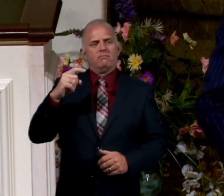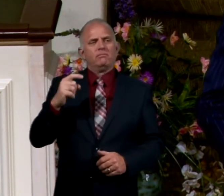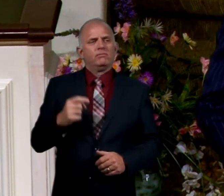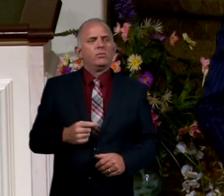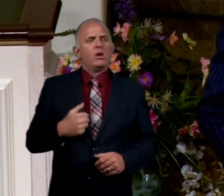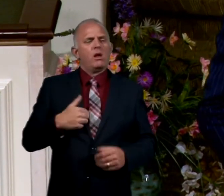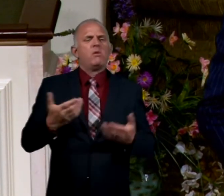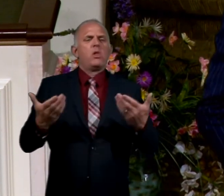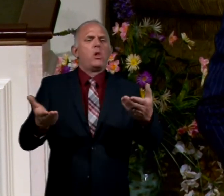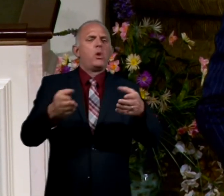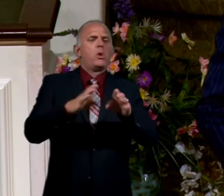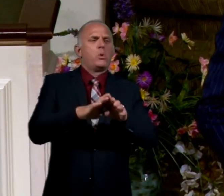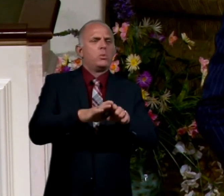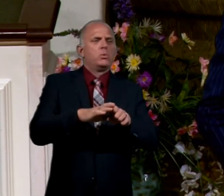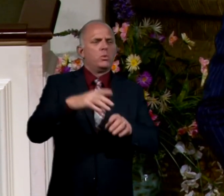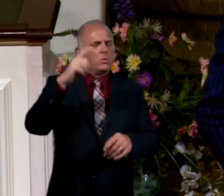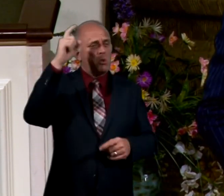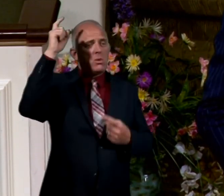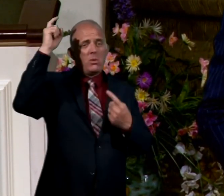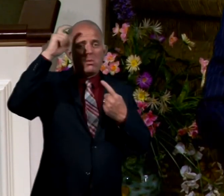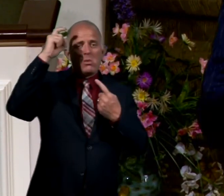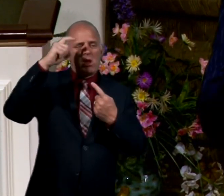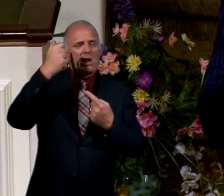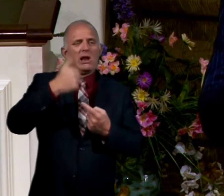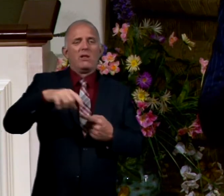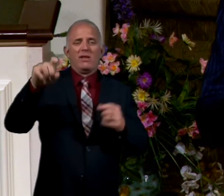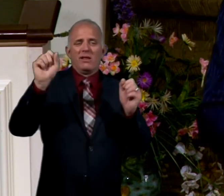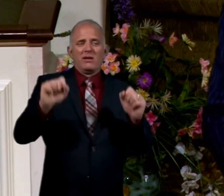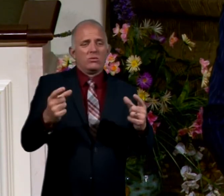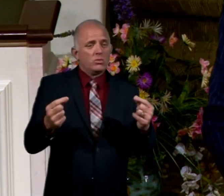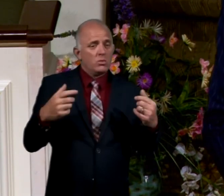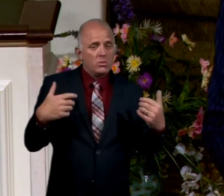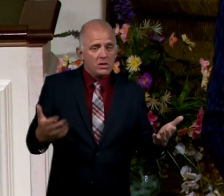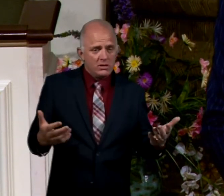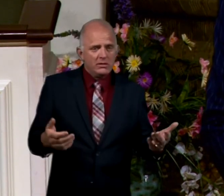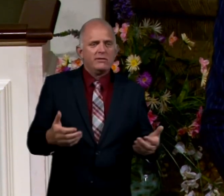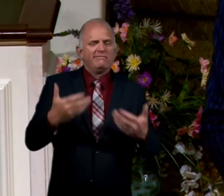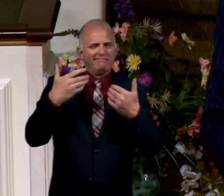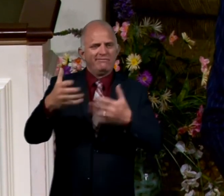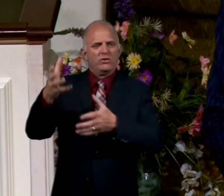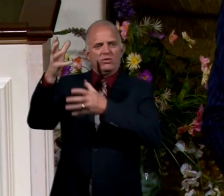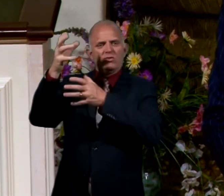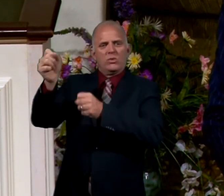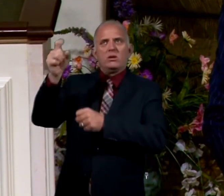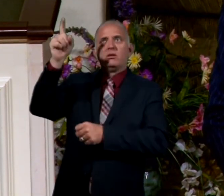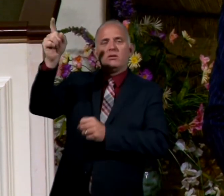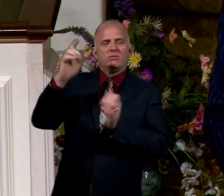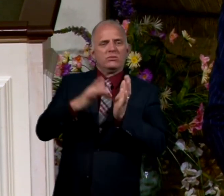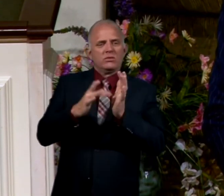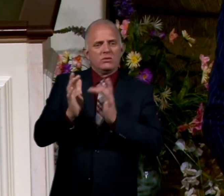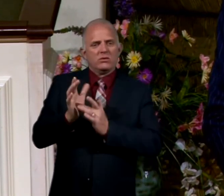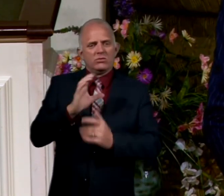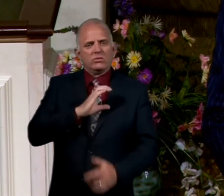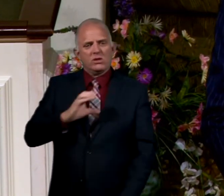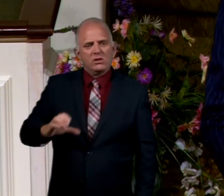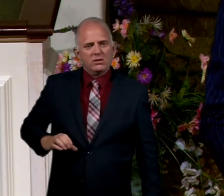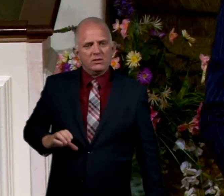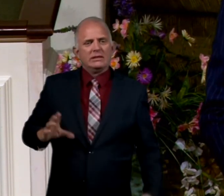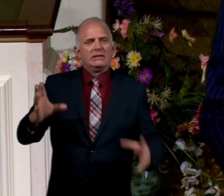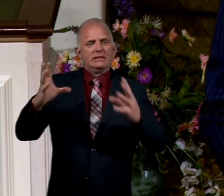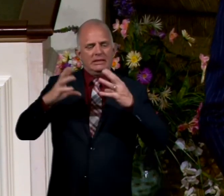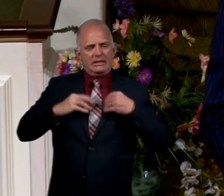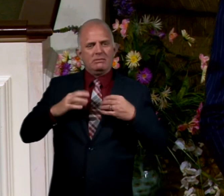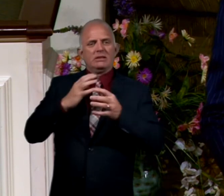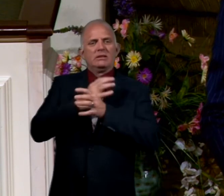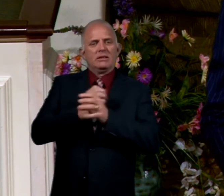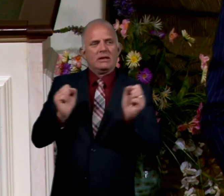the wisest thing that anyone can do is to put their faith in Jesus Christ for salvation. You know what God